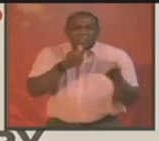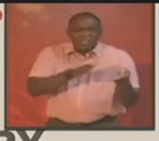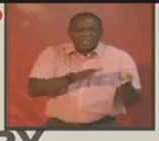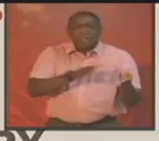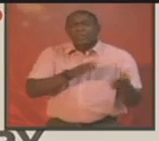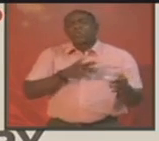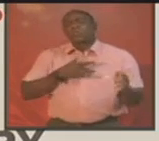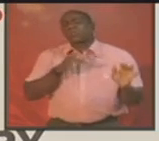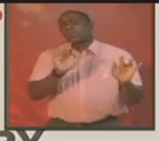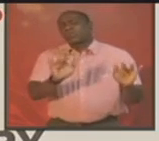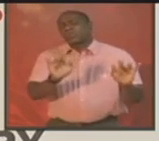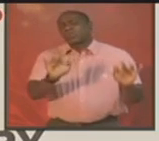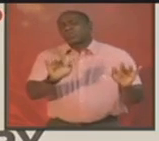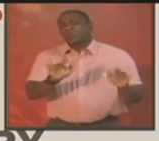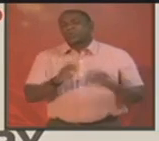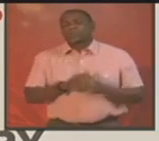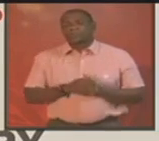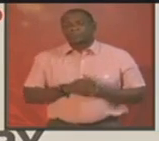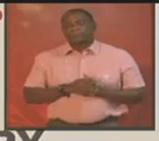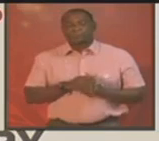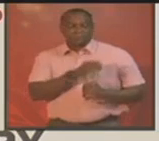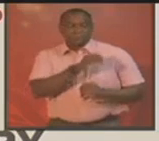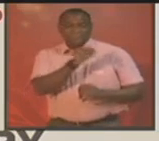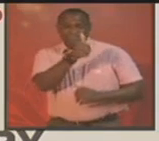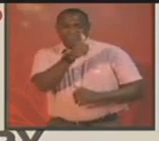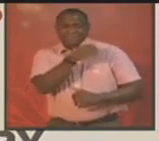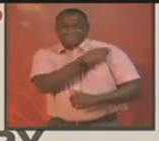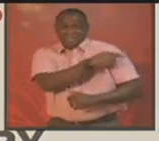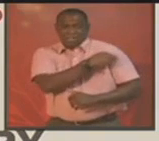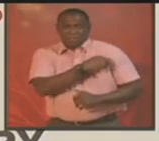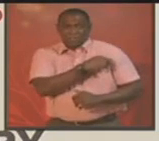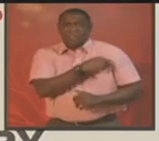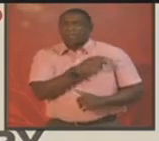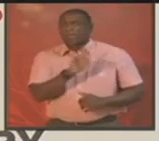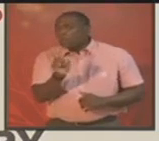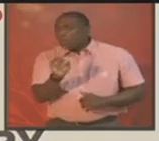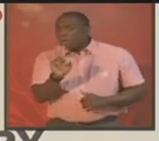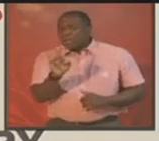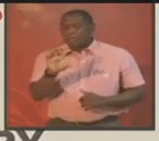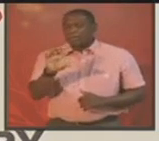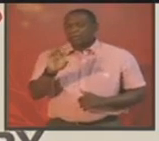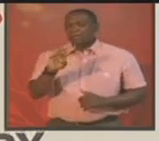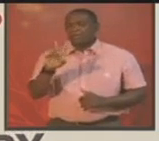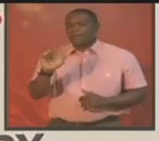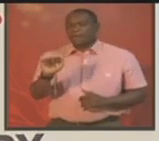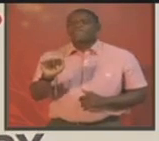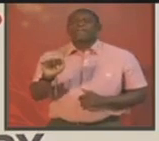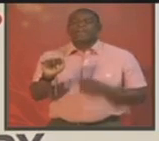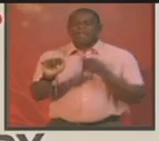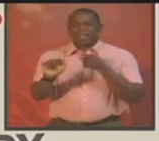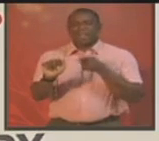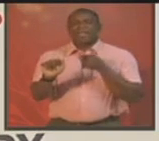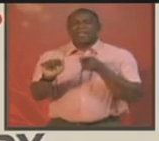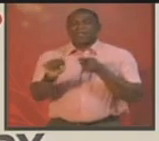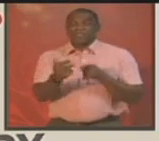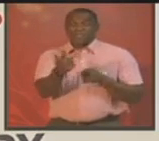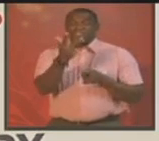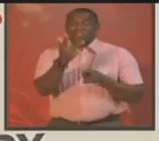those hospitalized, all 10 are in the Couva Medical and Multi-Training Facility, with 3 of them in